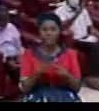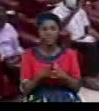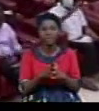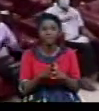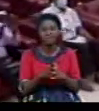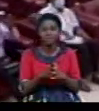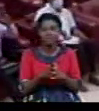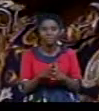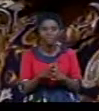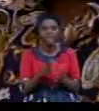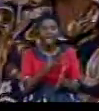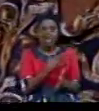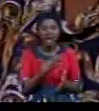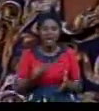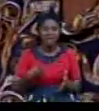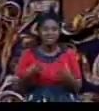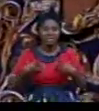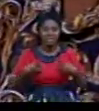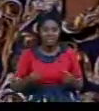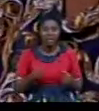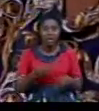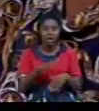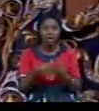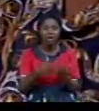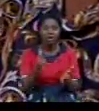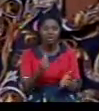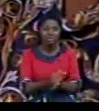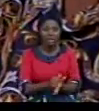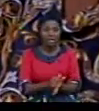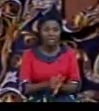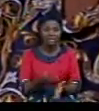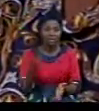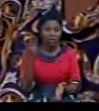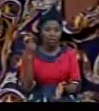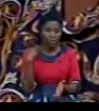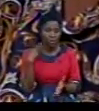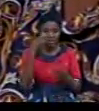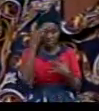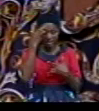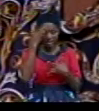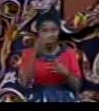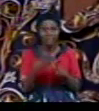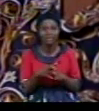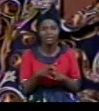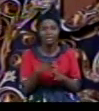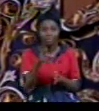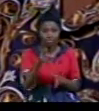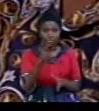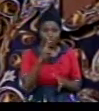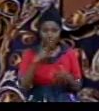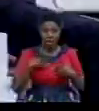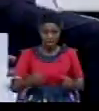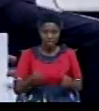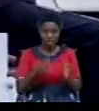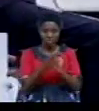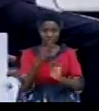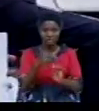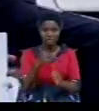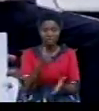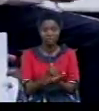tell me out aloud and healed all that was sick you are healed in Jesus